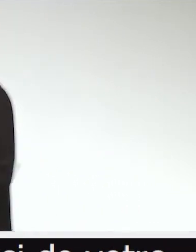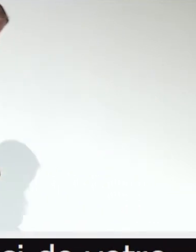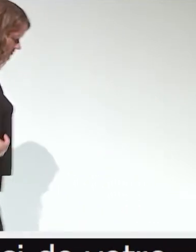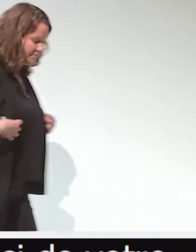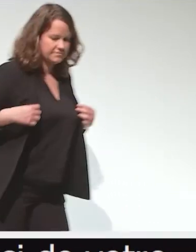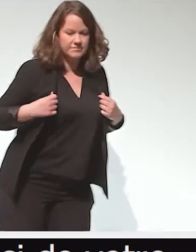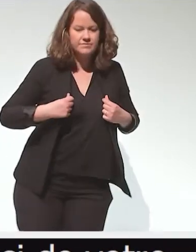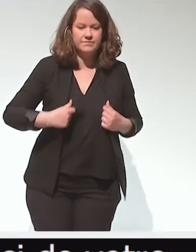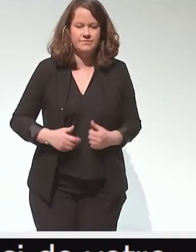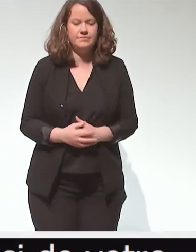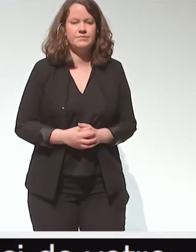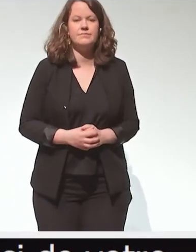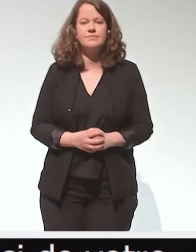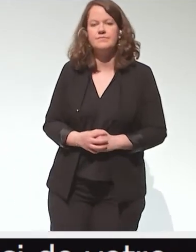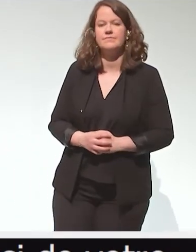Pour rester sur cette...